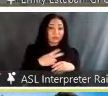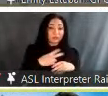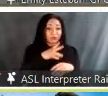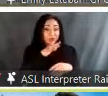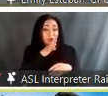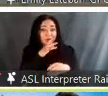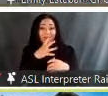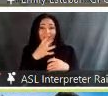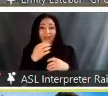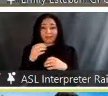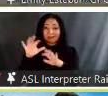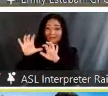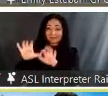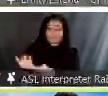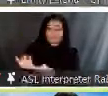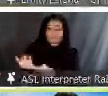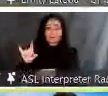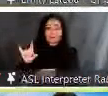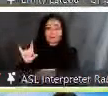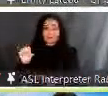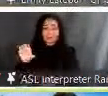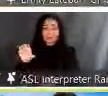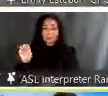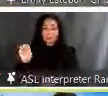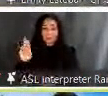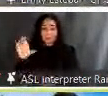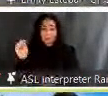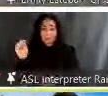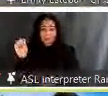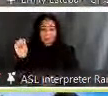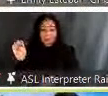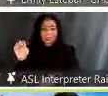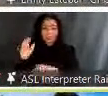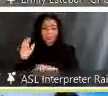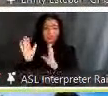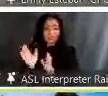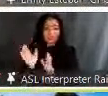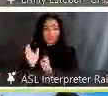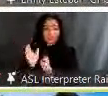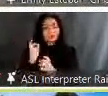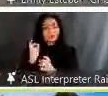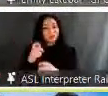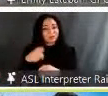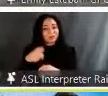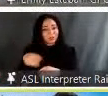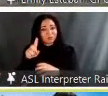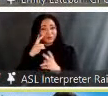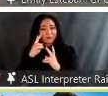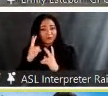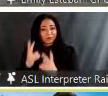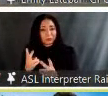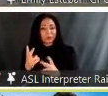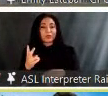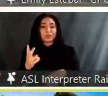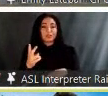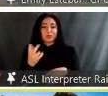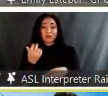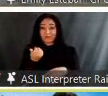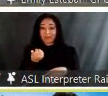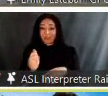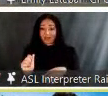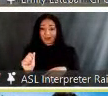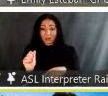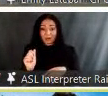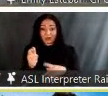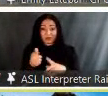that the members of the public were able to view today. So if there are any members of the public that would like to make